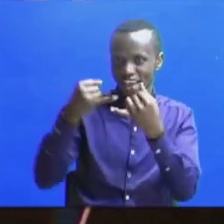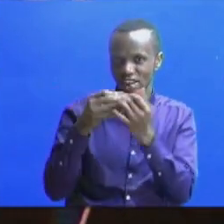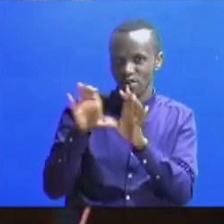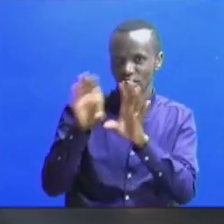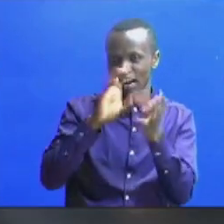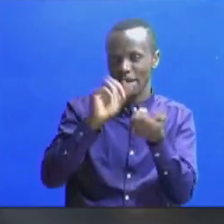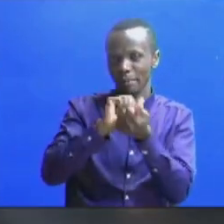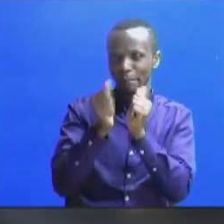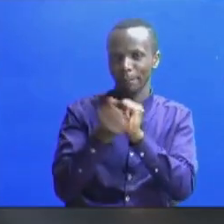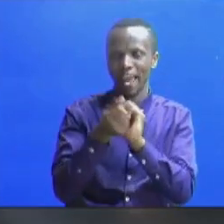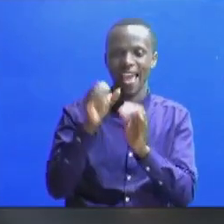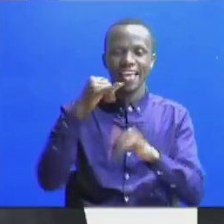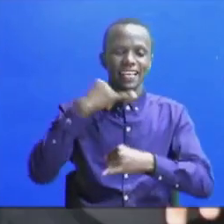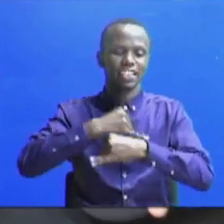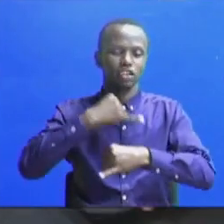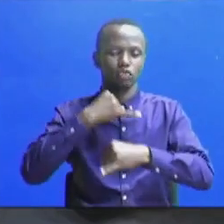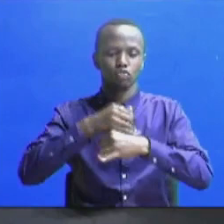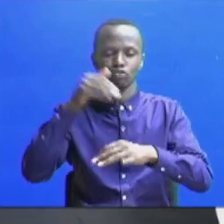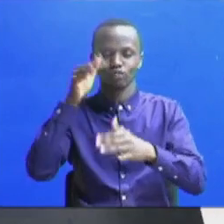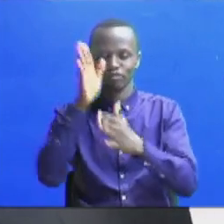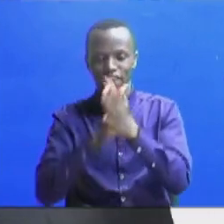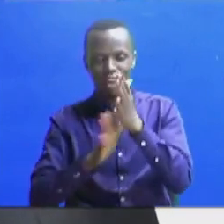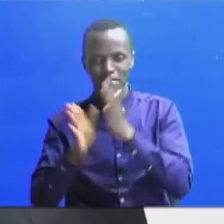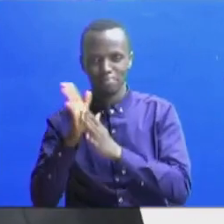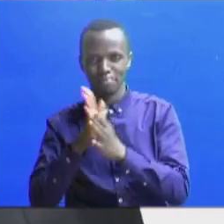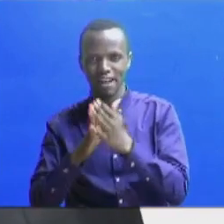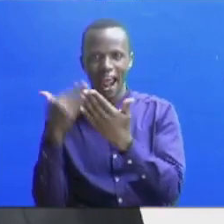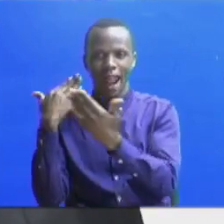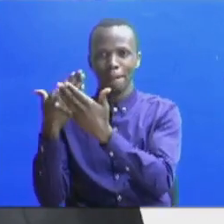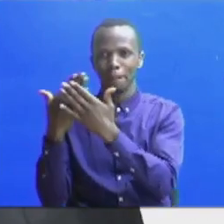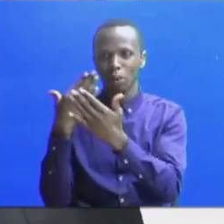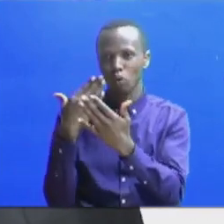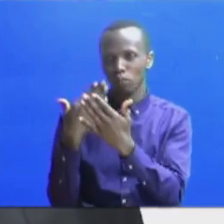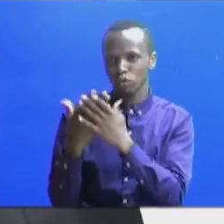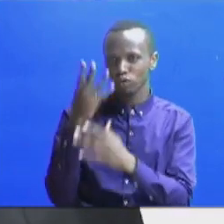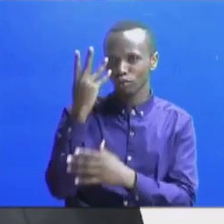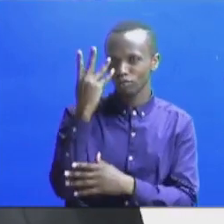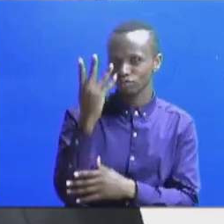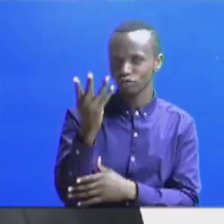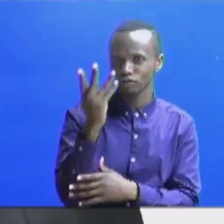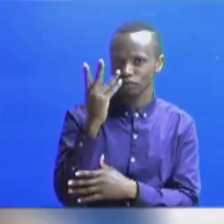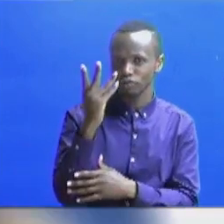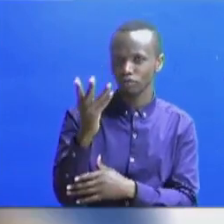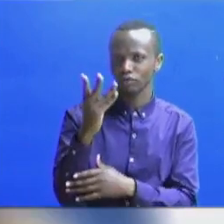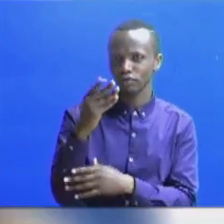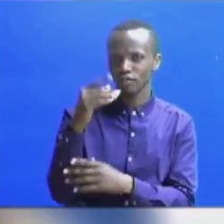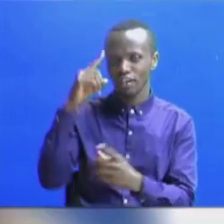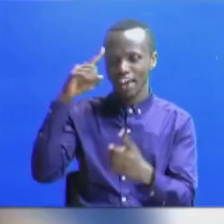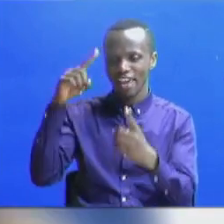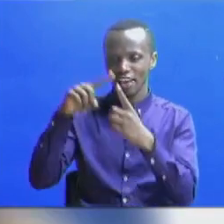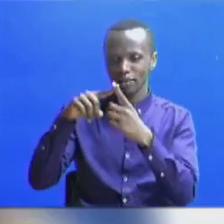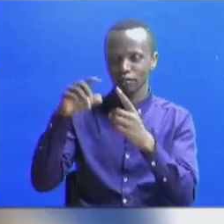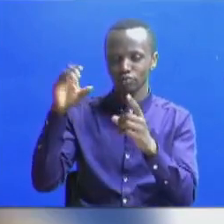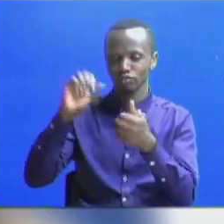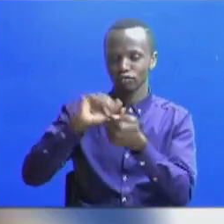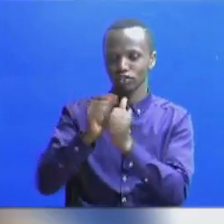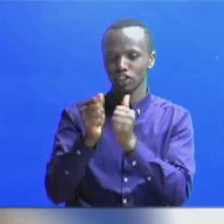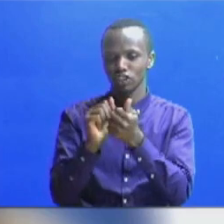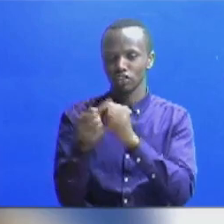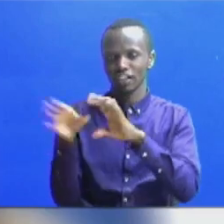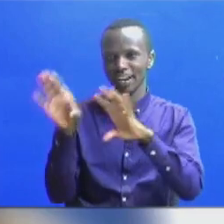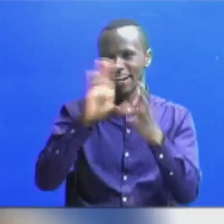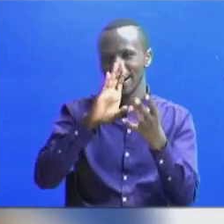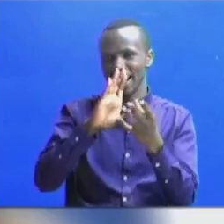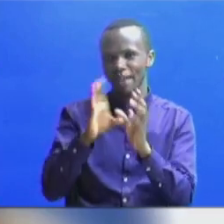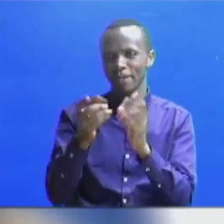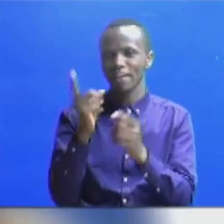finance institutional architecture. These proposals aim to address the significant adverse effects of climate change